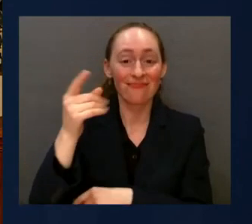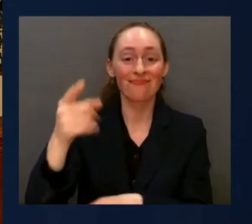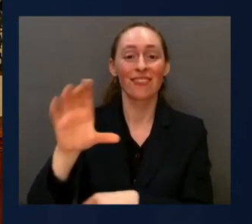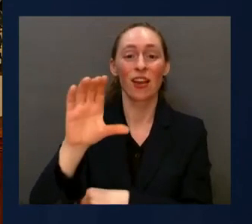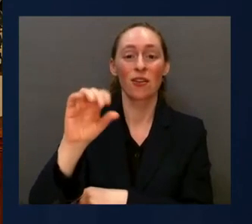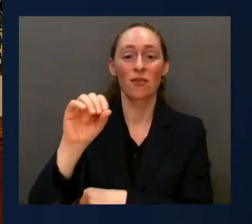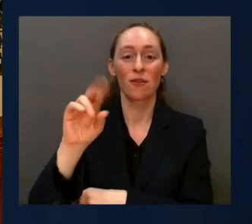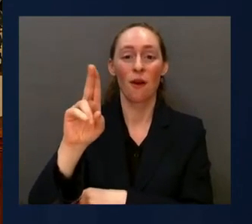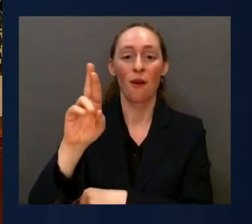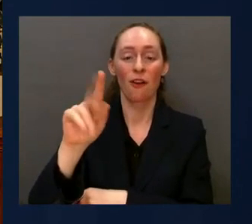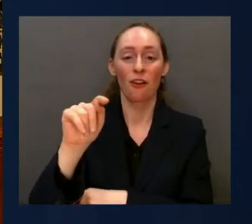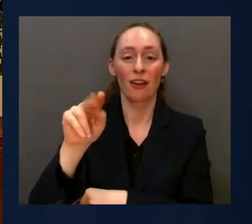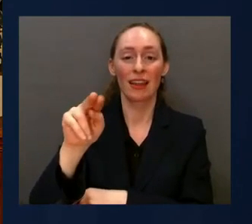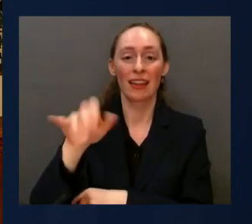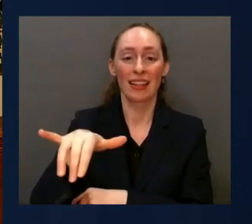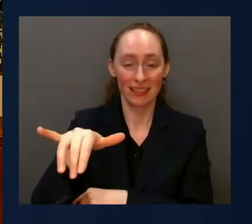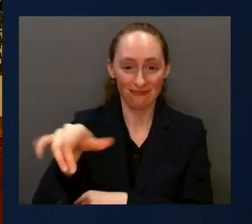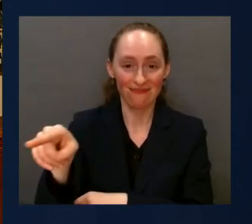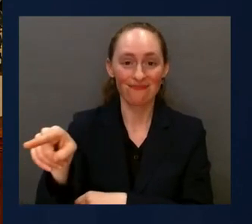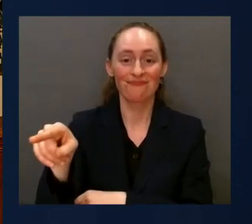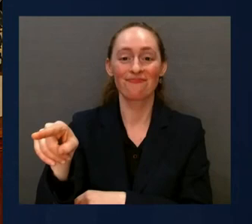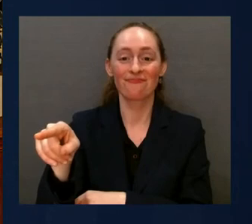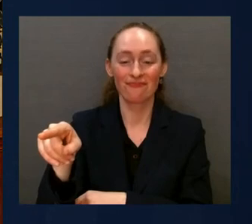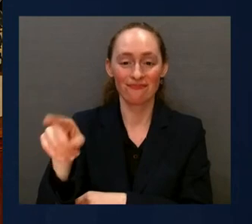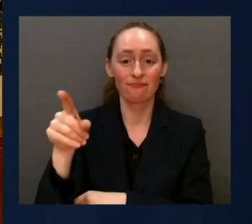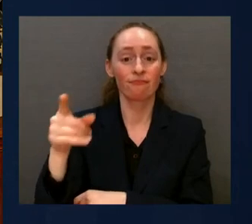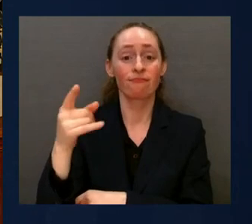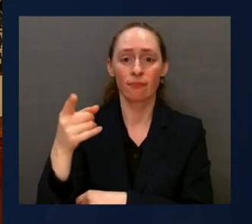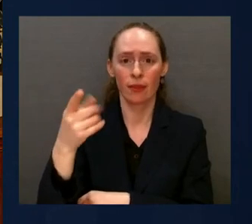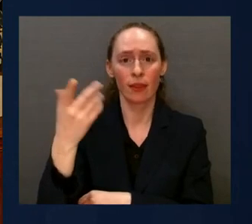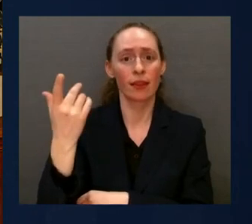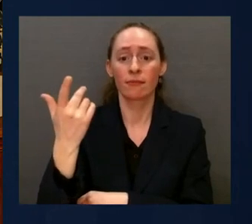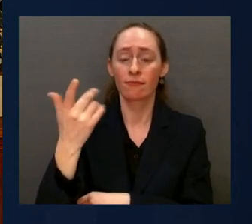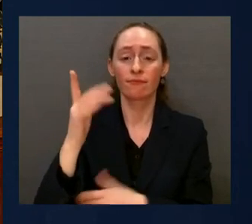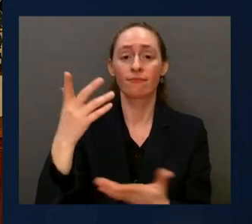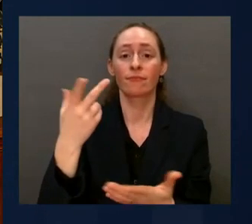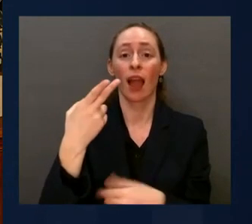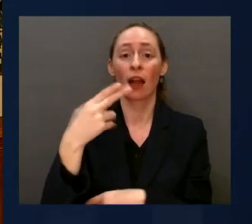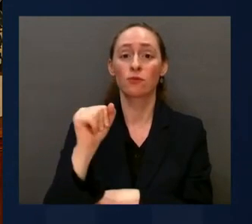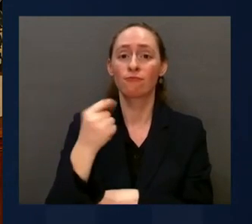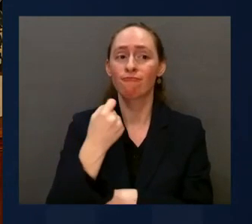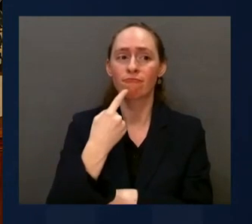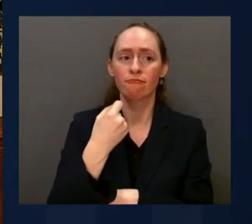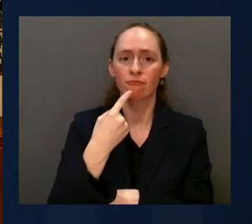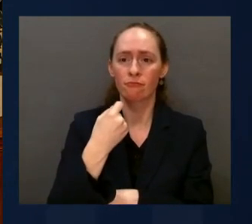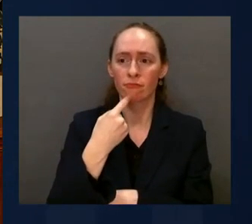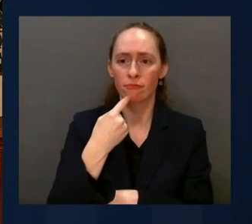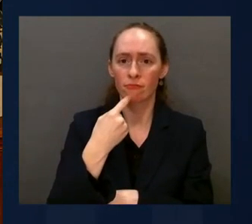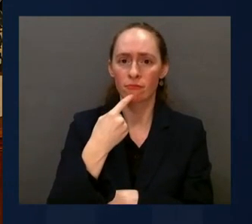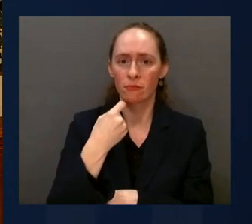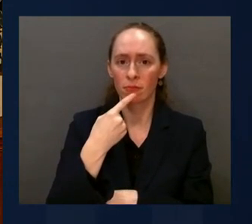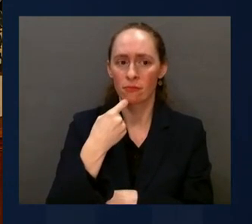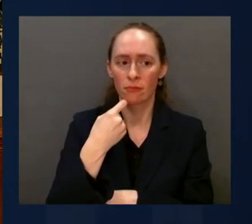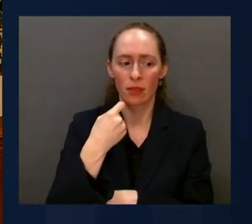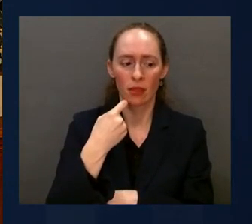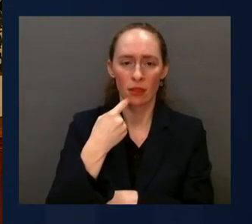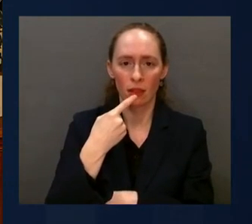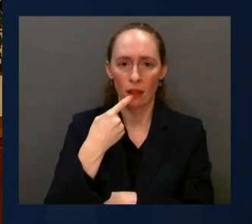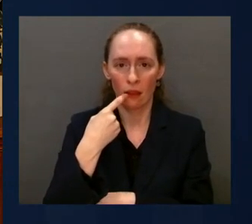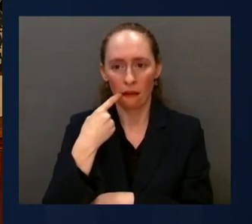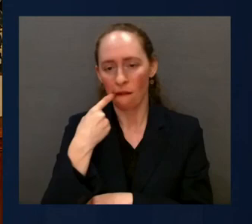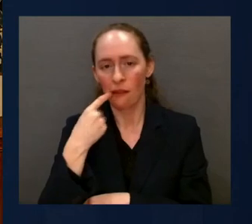It spiraled into addiction, and eventually death from a fentanyl overdose. She was just 20 years old.